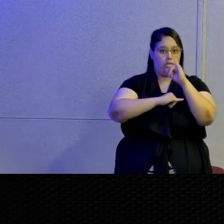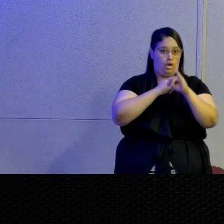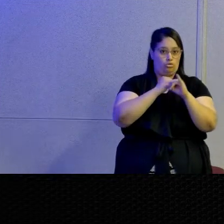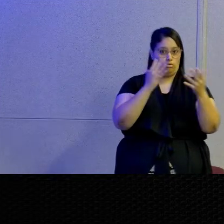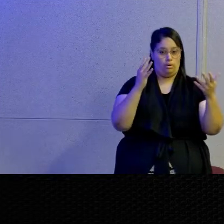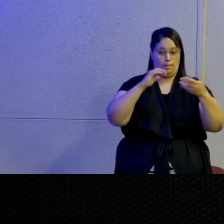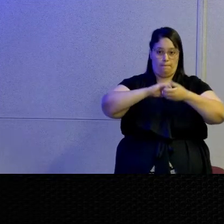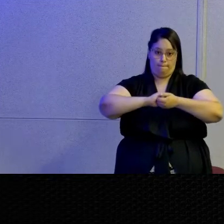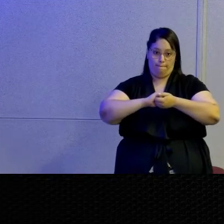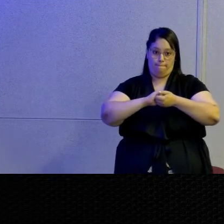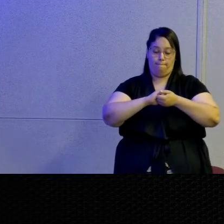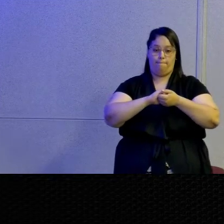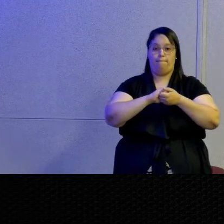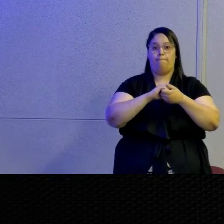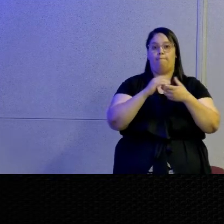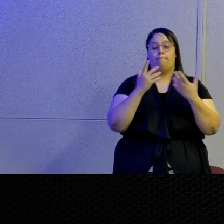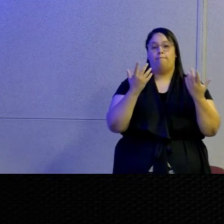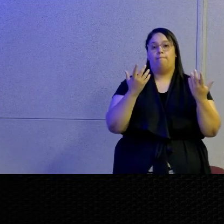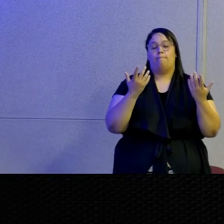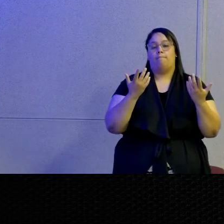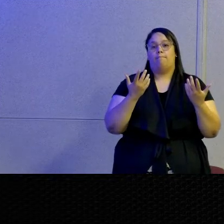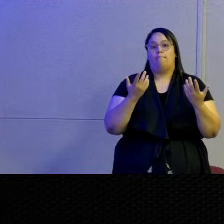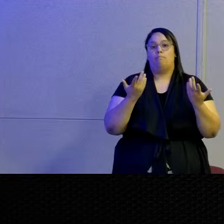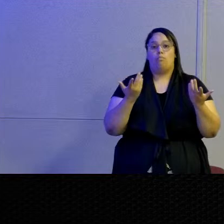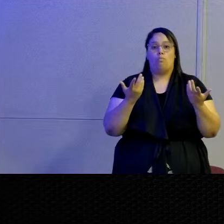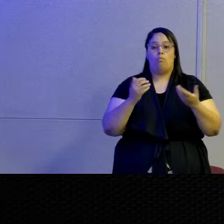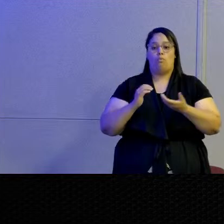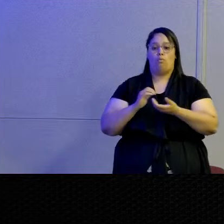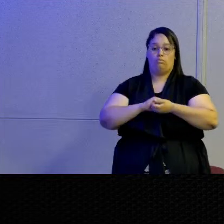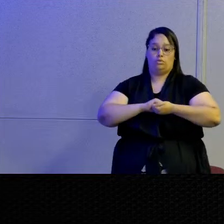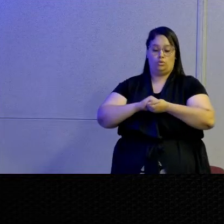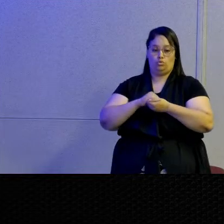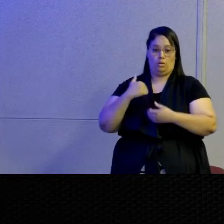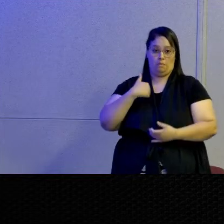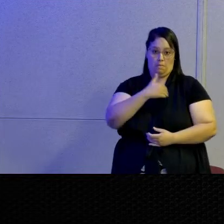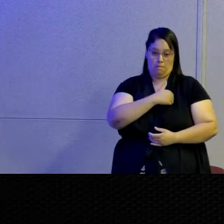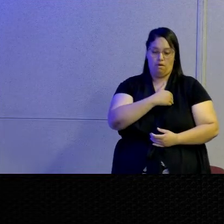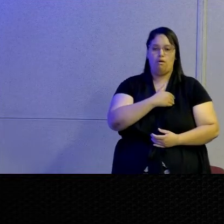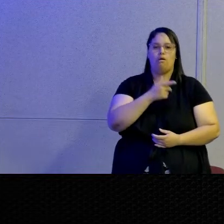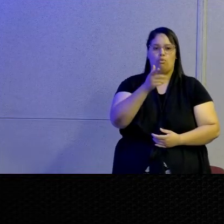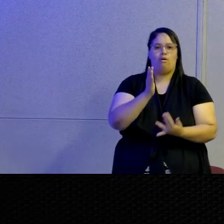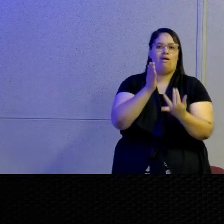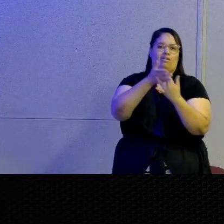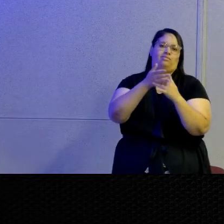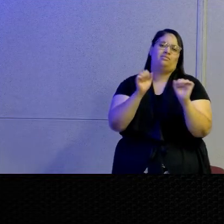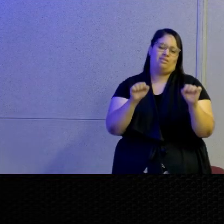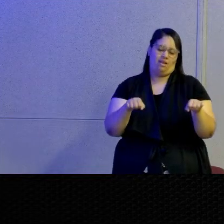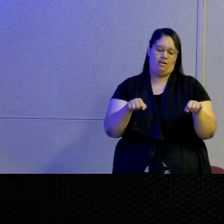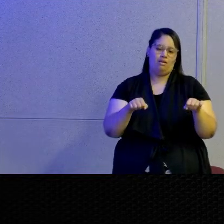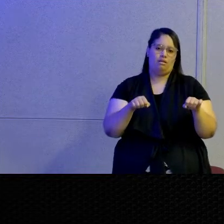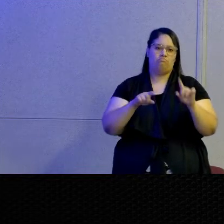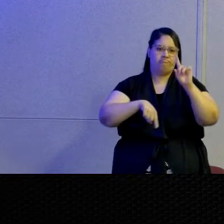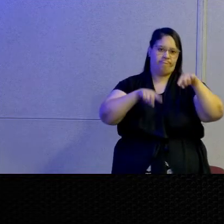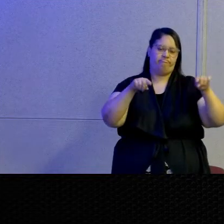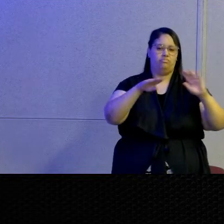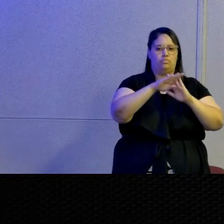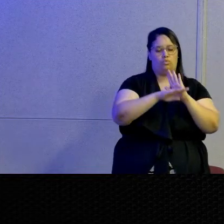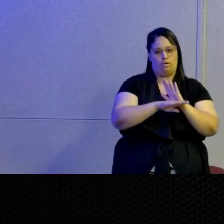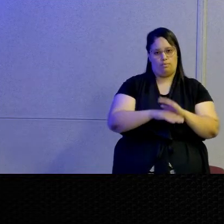collaboration agreements or associate membership, you have access to these